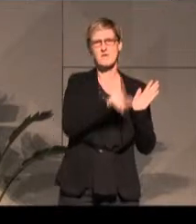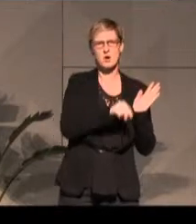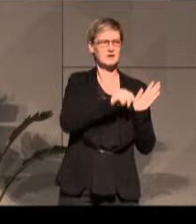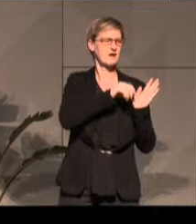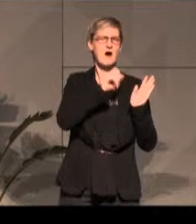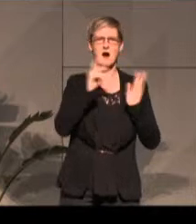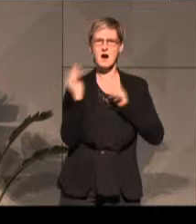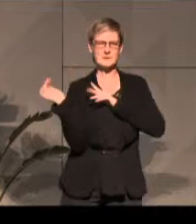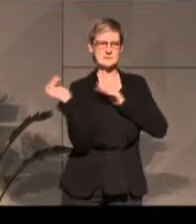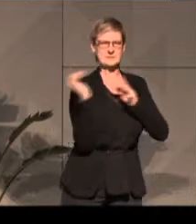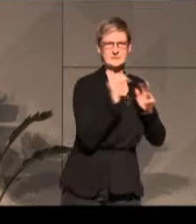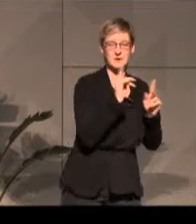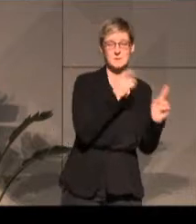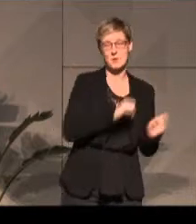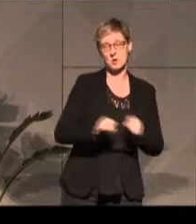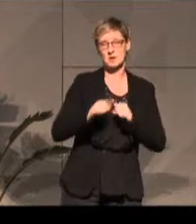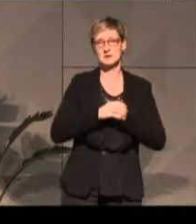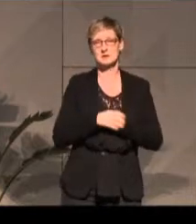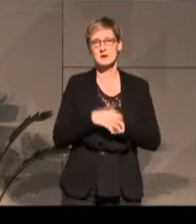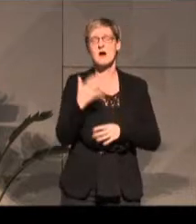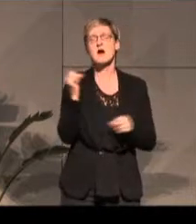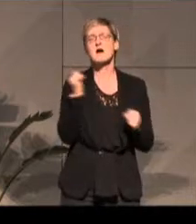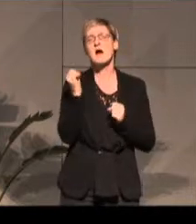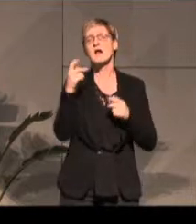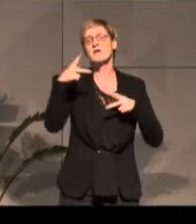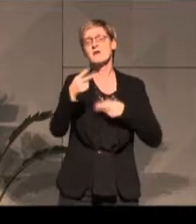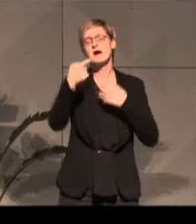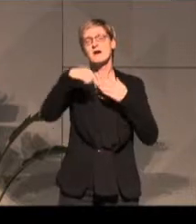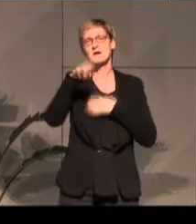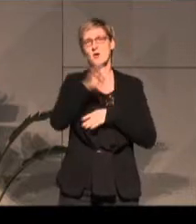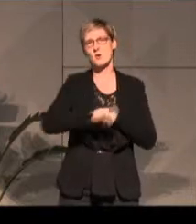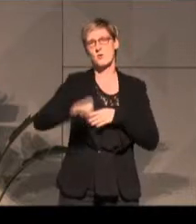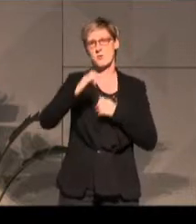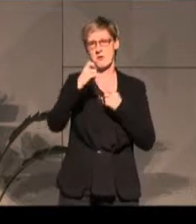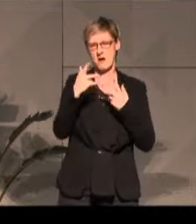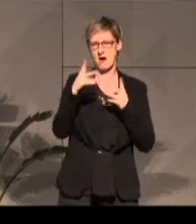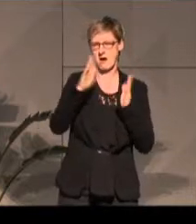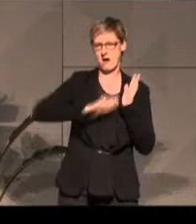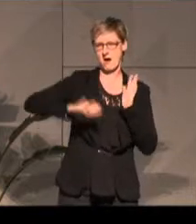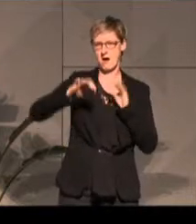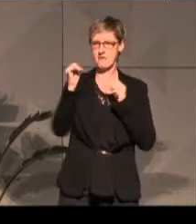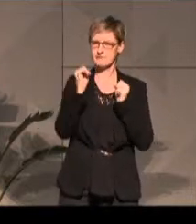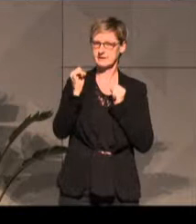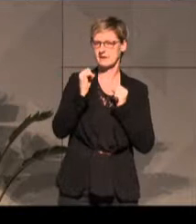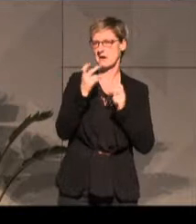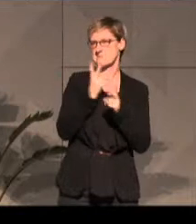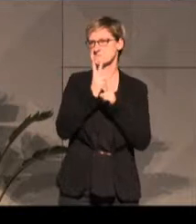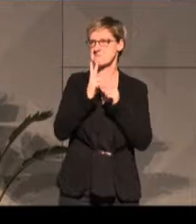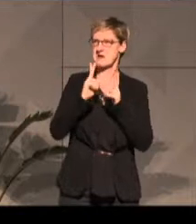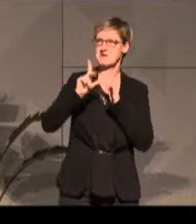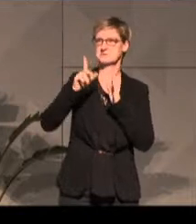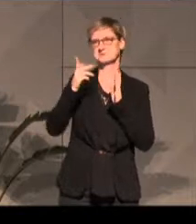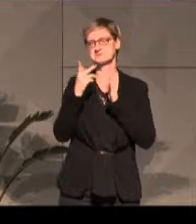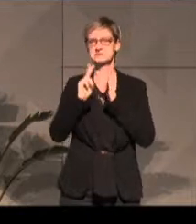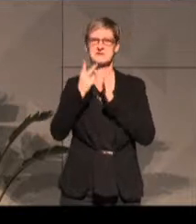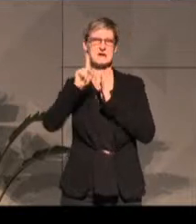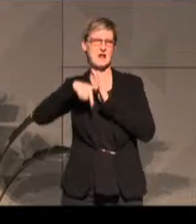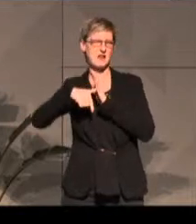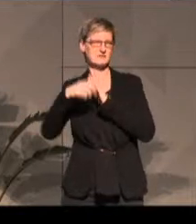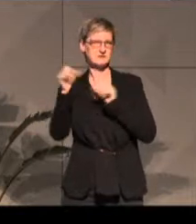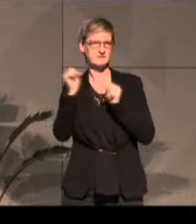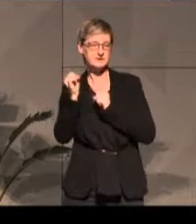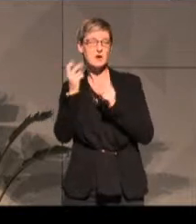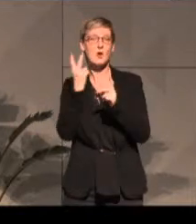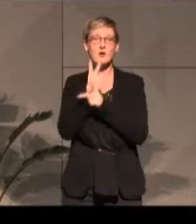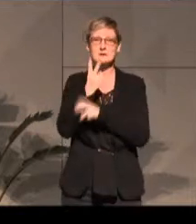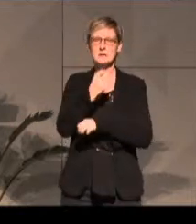is also something we've seen in the last years. Also with some cold phases with our winters here in Europe that we used